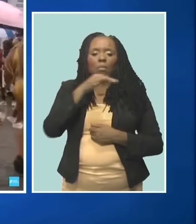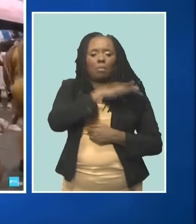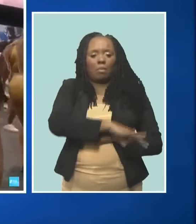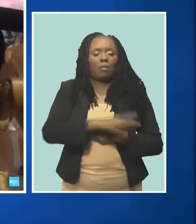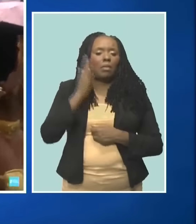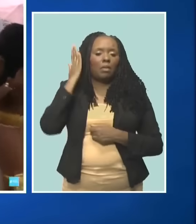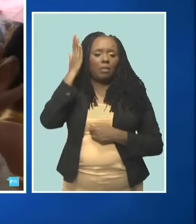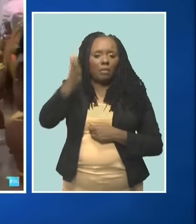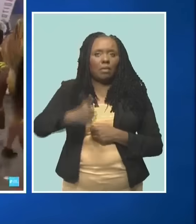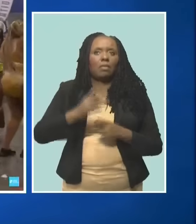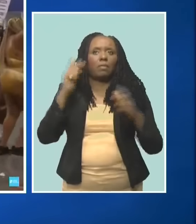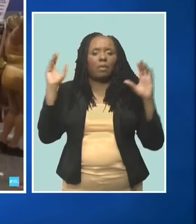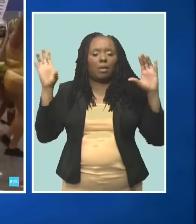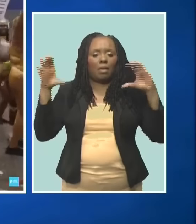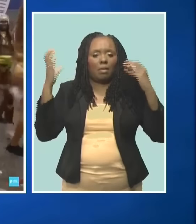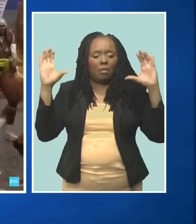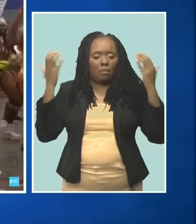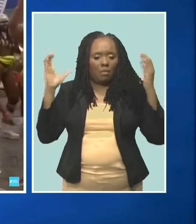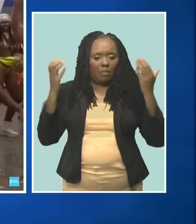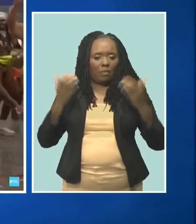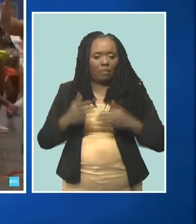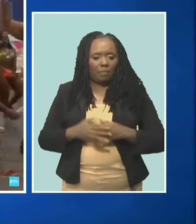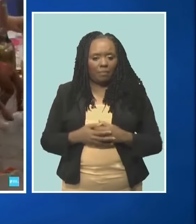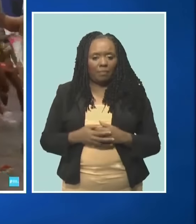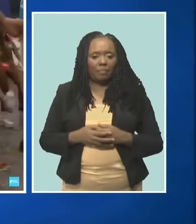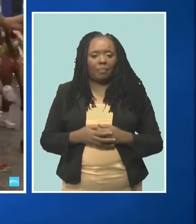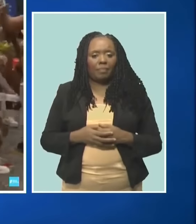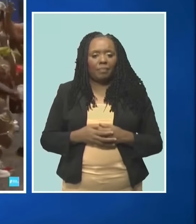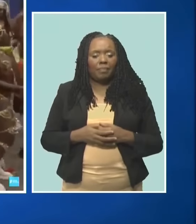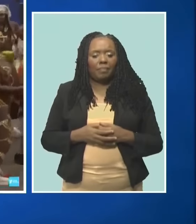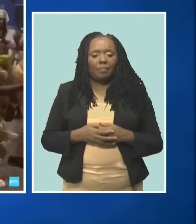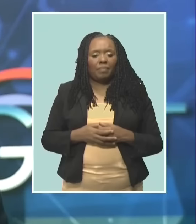Festival. Trevor Thorpe for the Business Report.